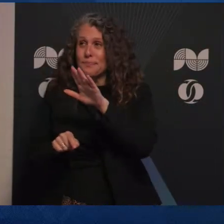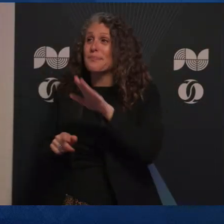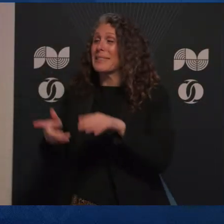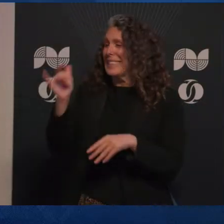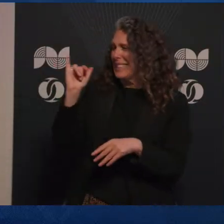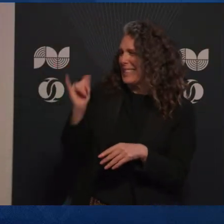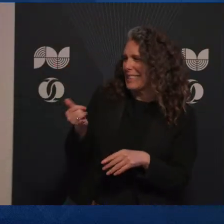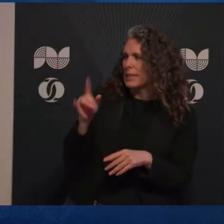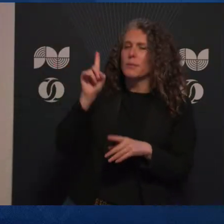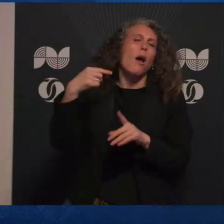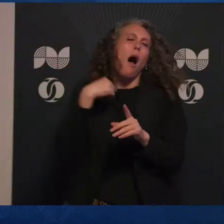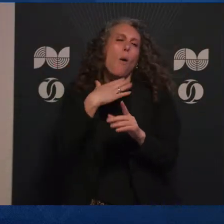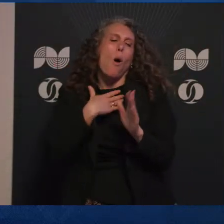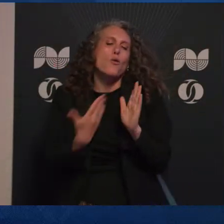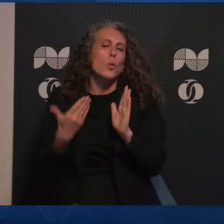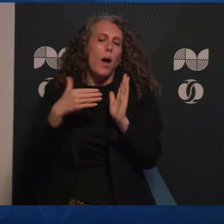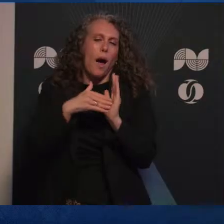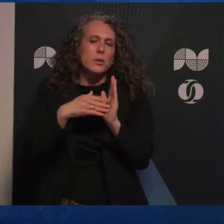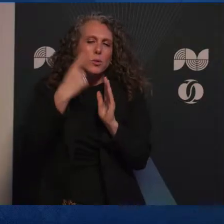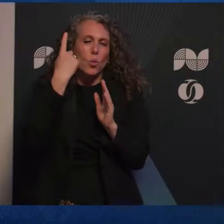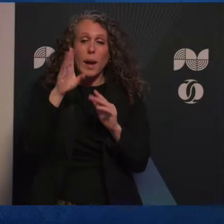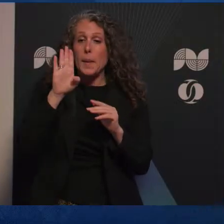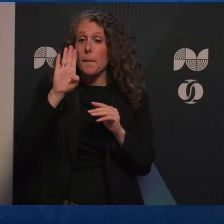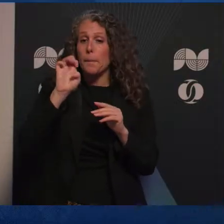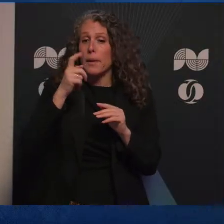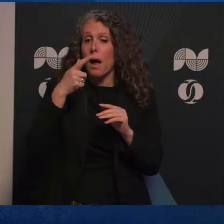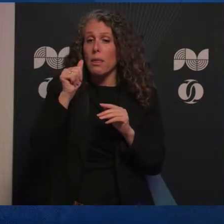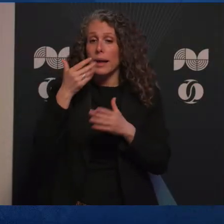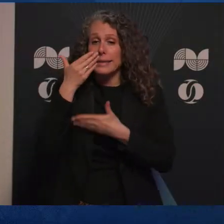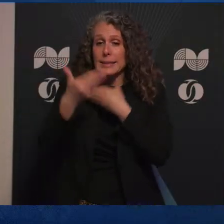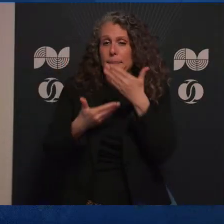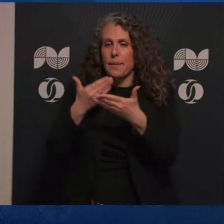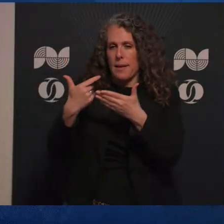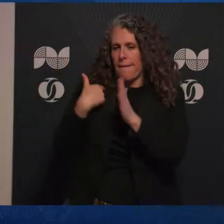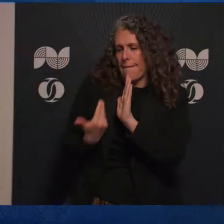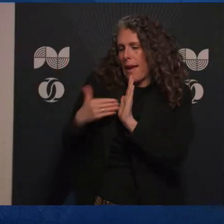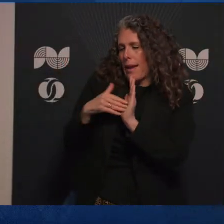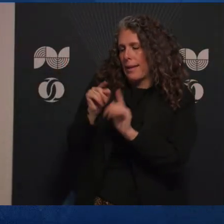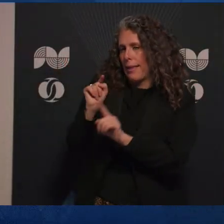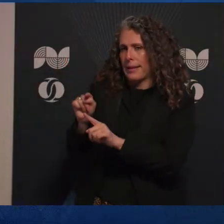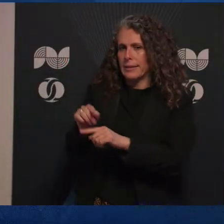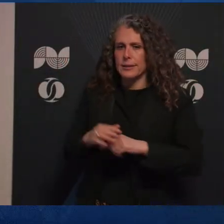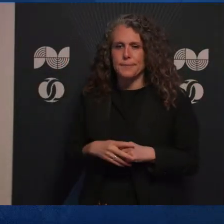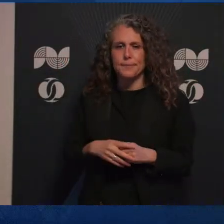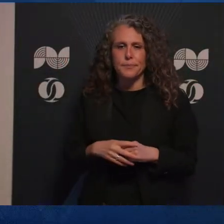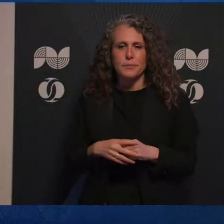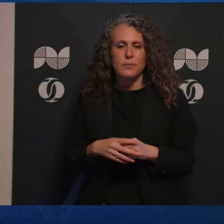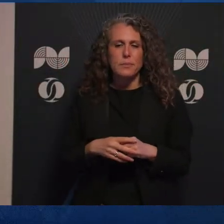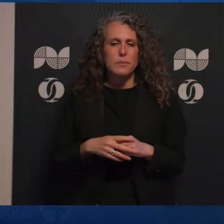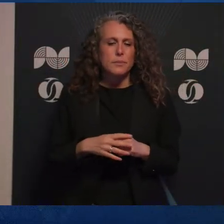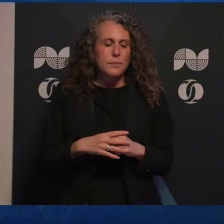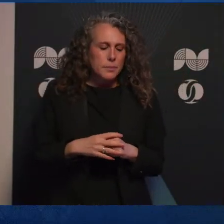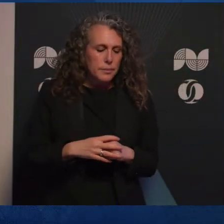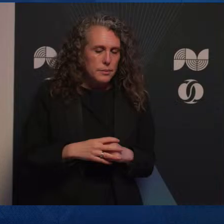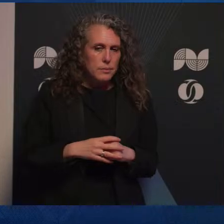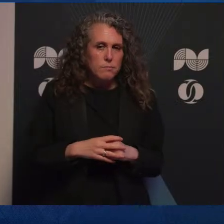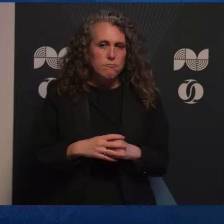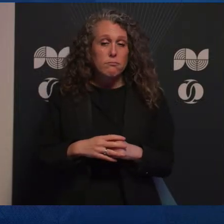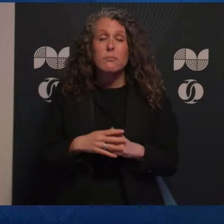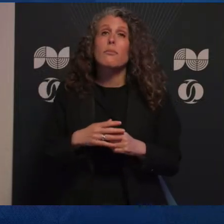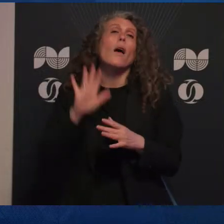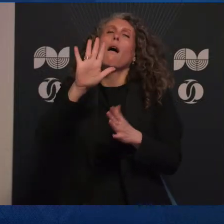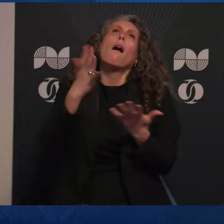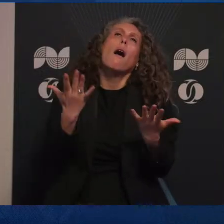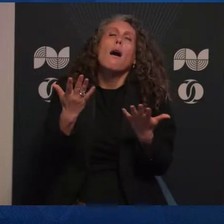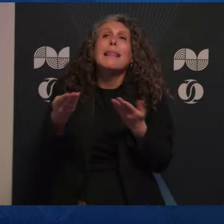that Beata made. I think sort of if you look at the history of economic thought, there's always been